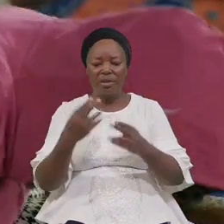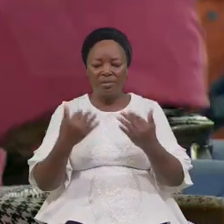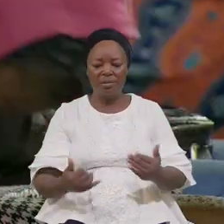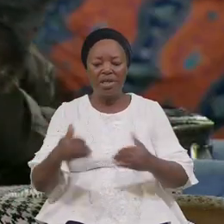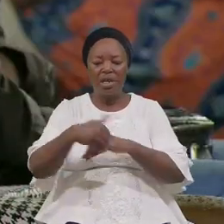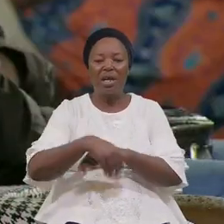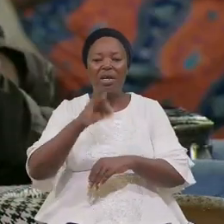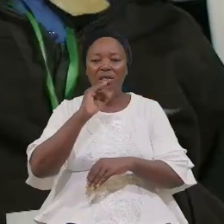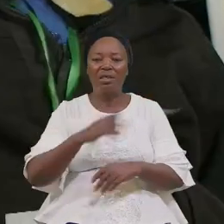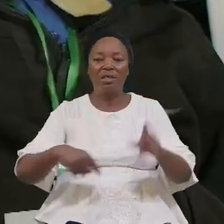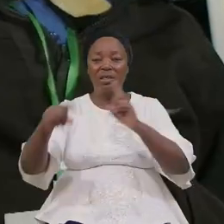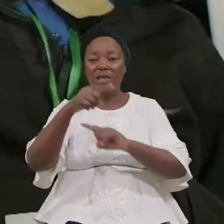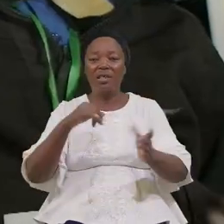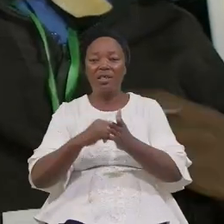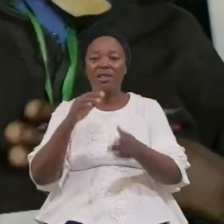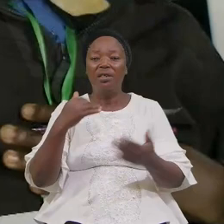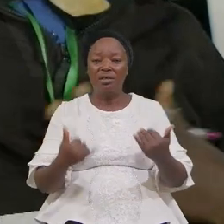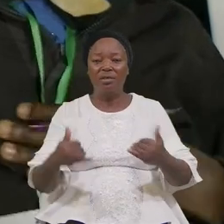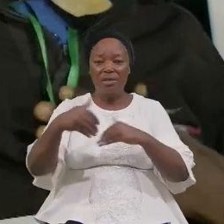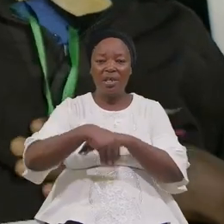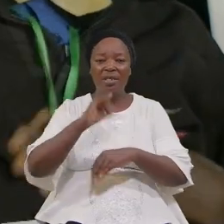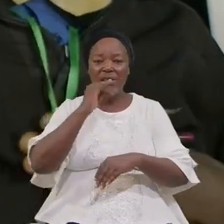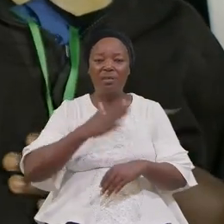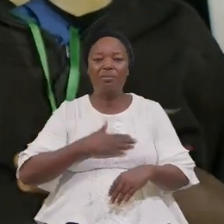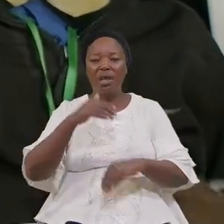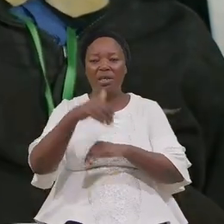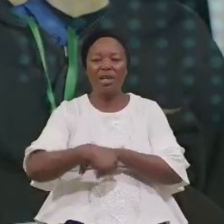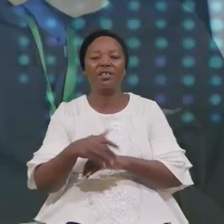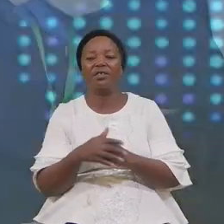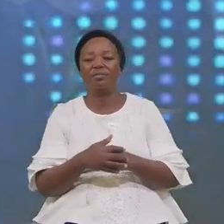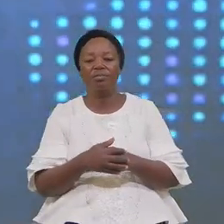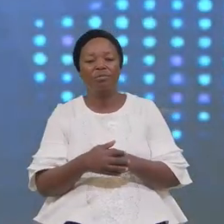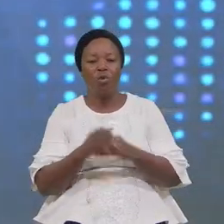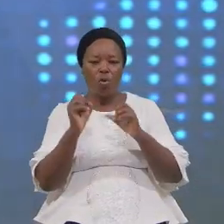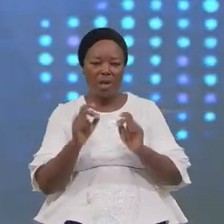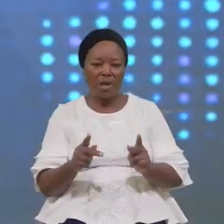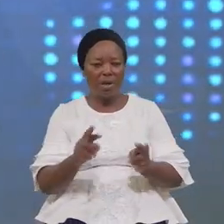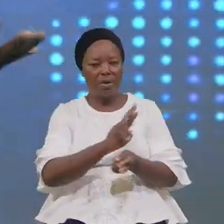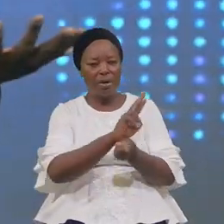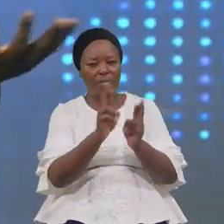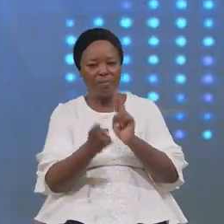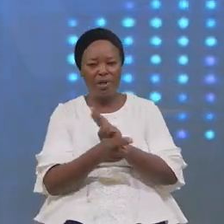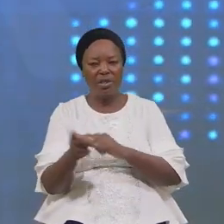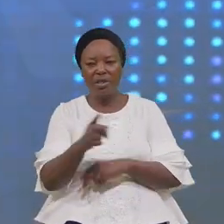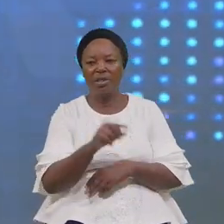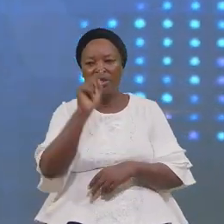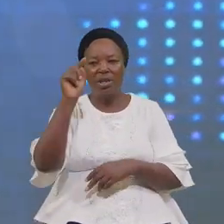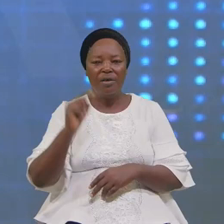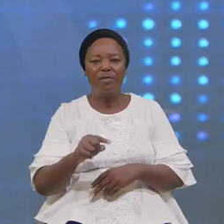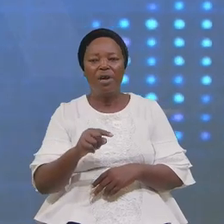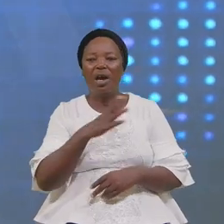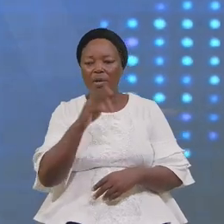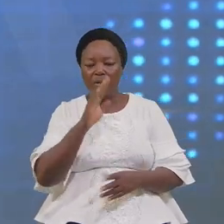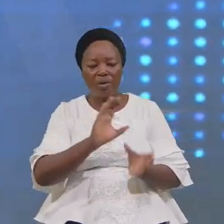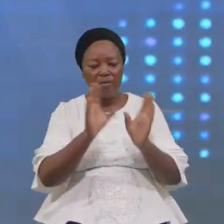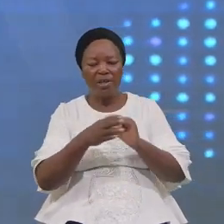Tonight is my night. Okay, repent ye therefore now and be converted, that your sins